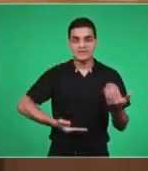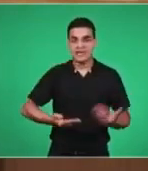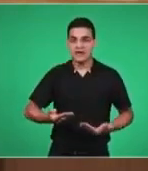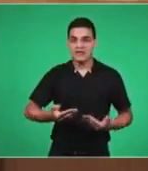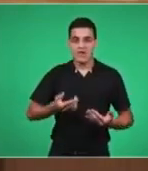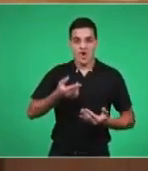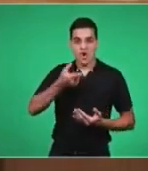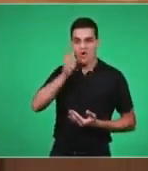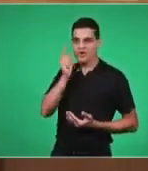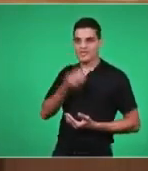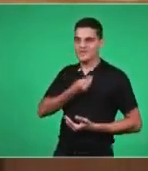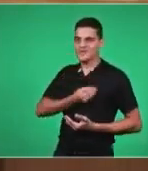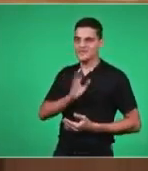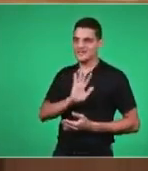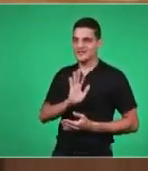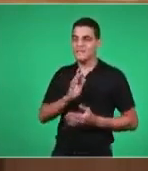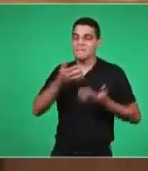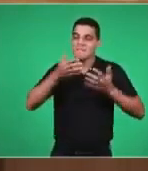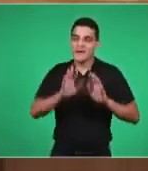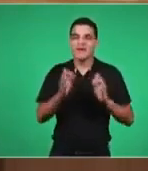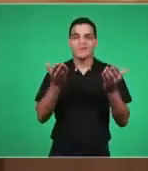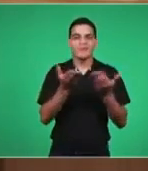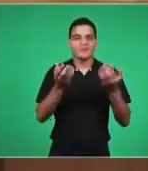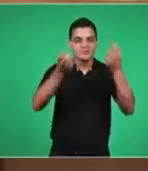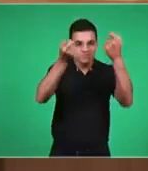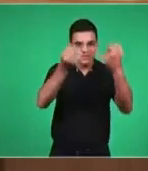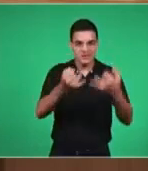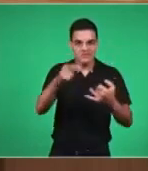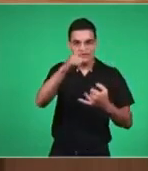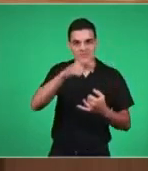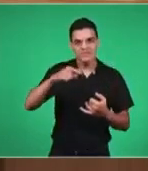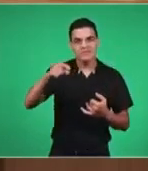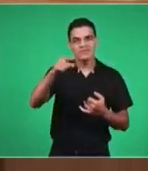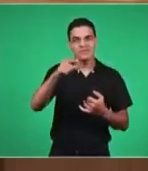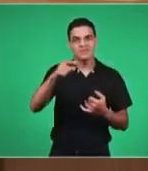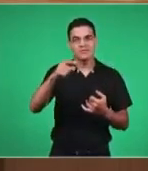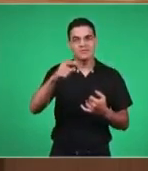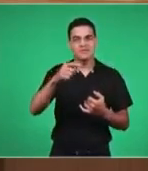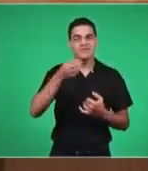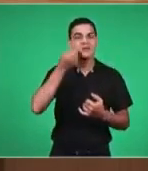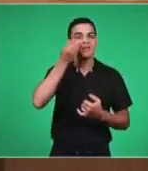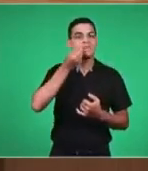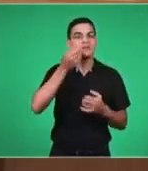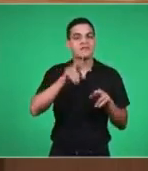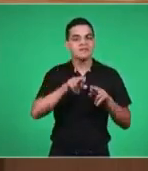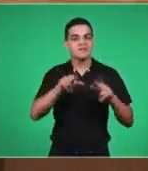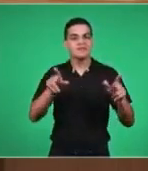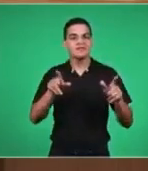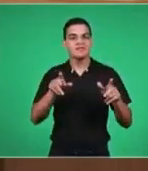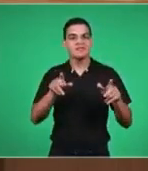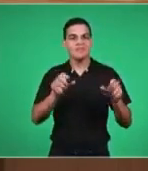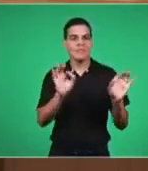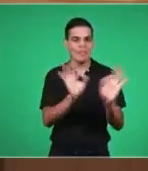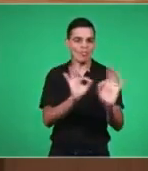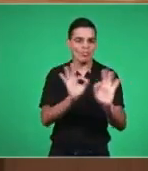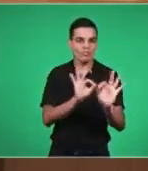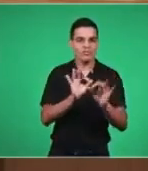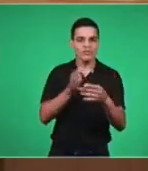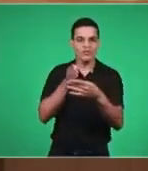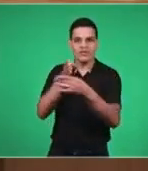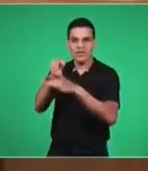for the brethren to understand these informations, that the work of the Lord, no one